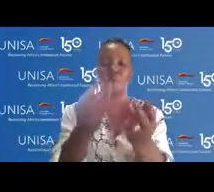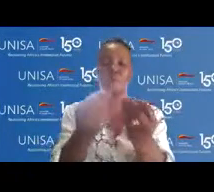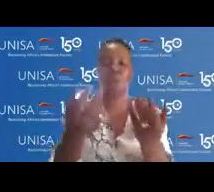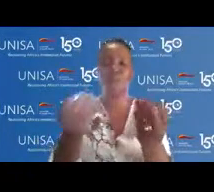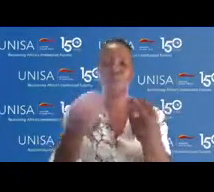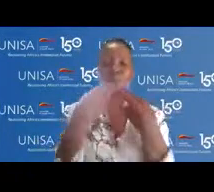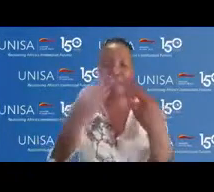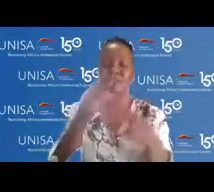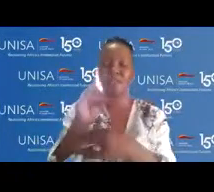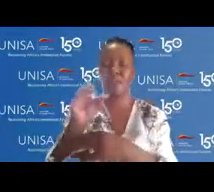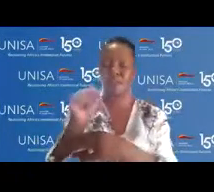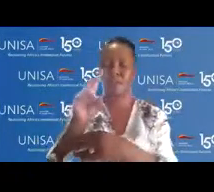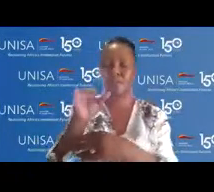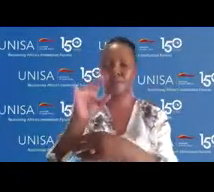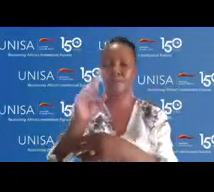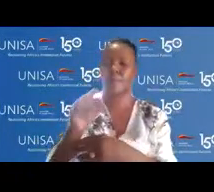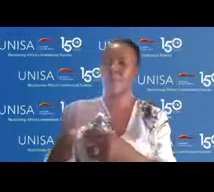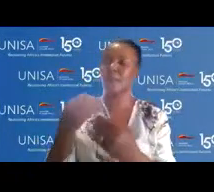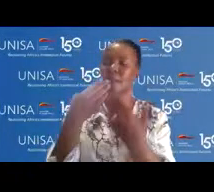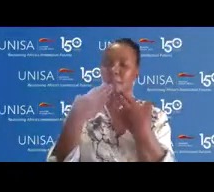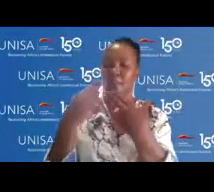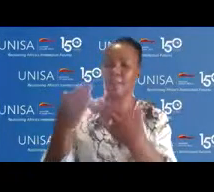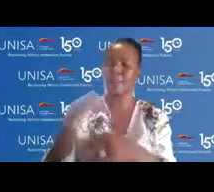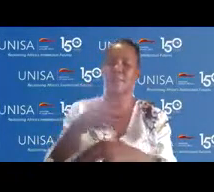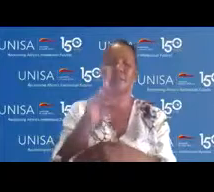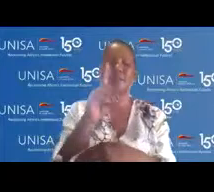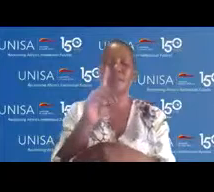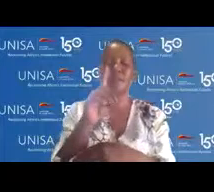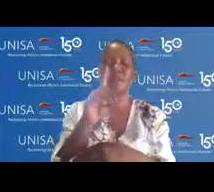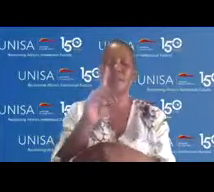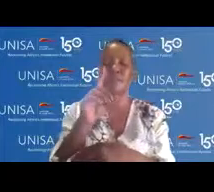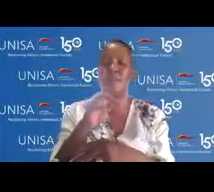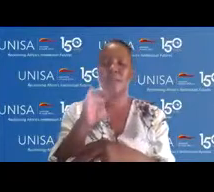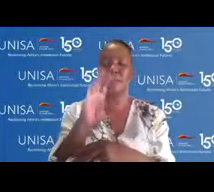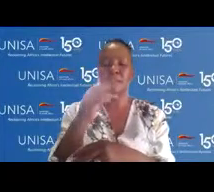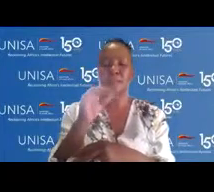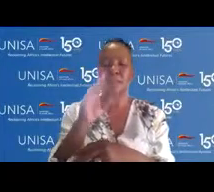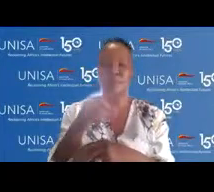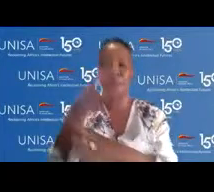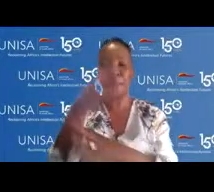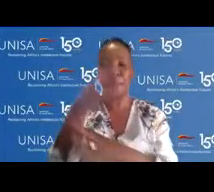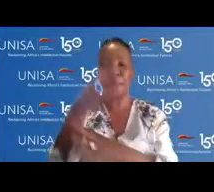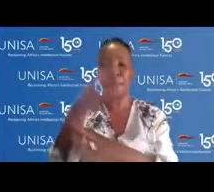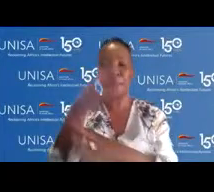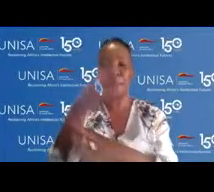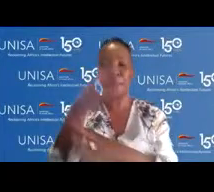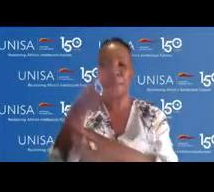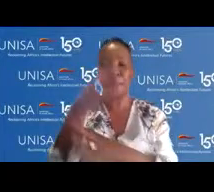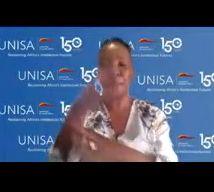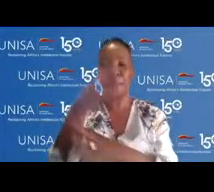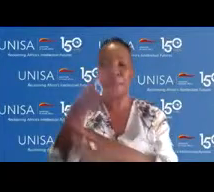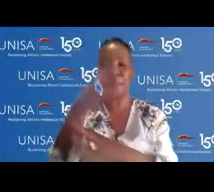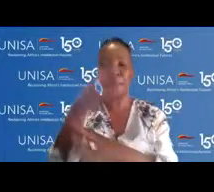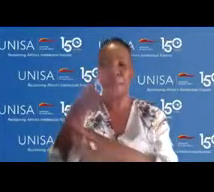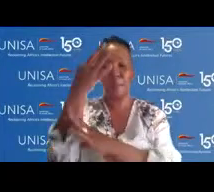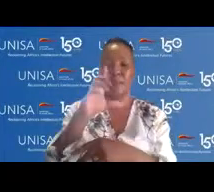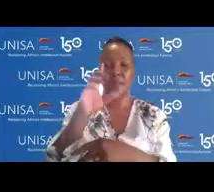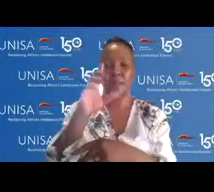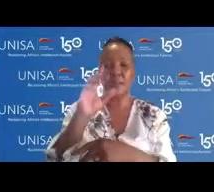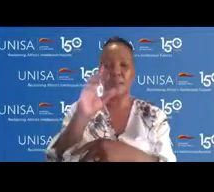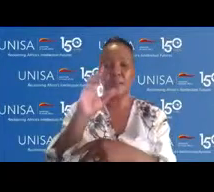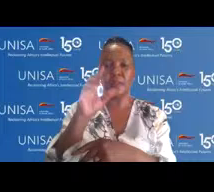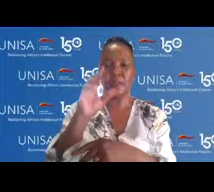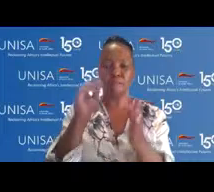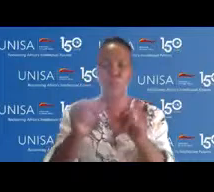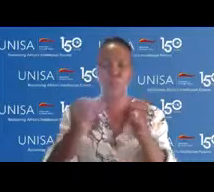All right, thanks, Richard. And I see Prof. Mpagele has actually put out the QR stands for Quick Response Code. Thank